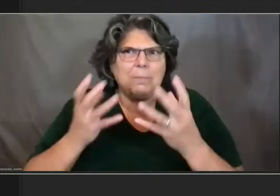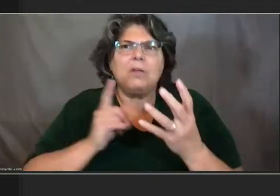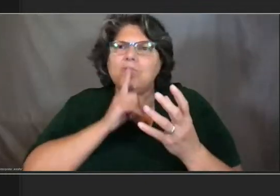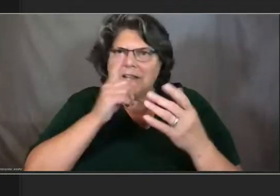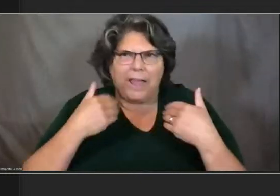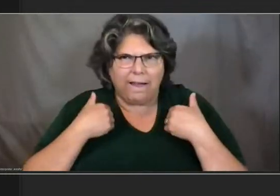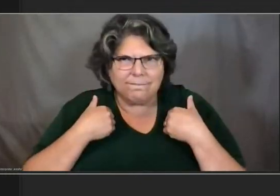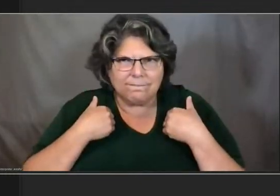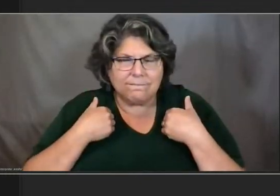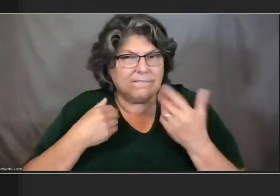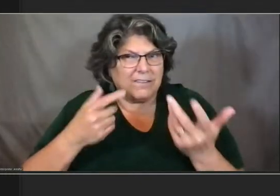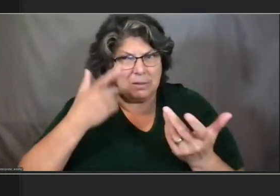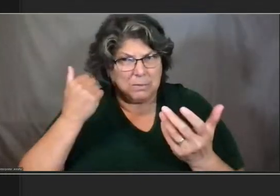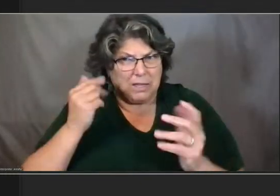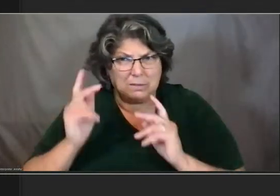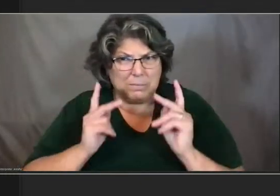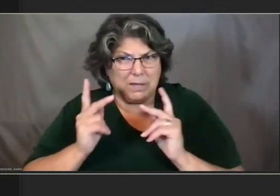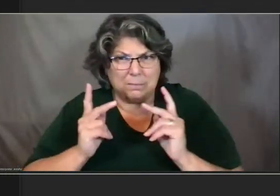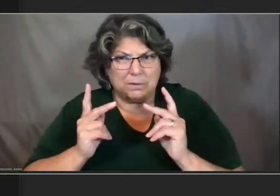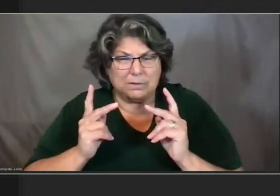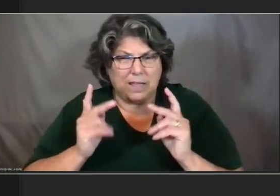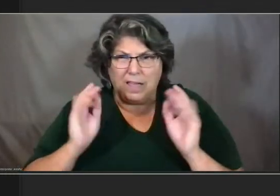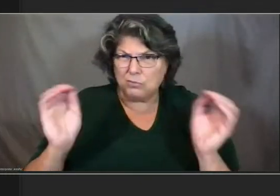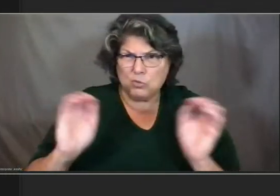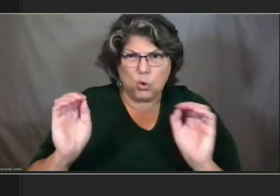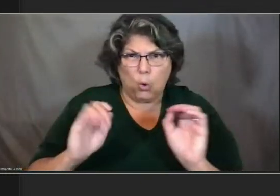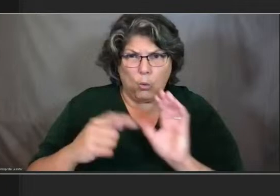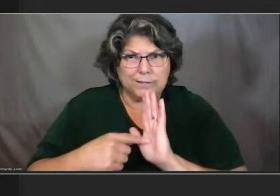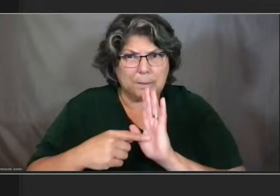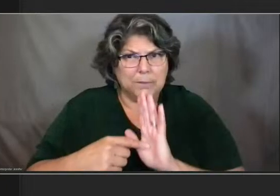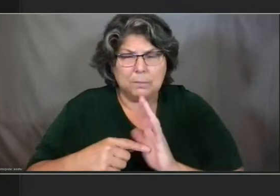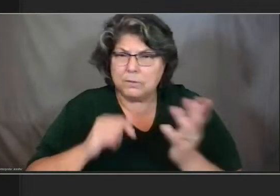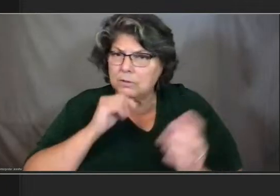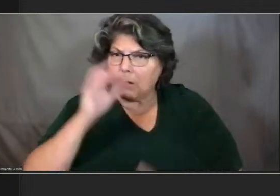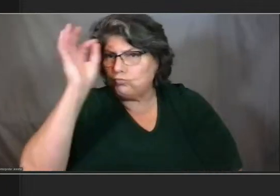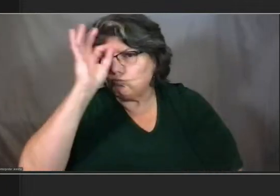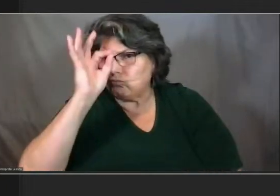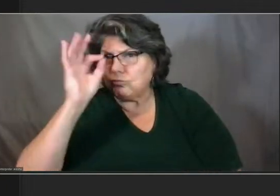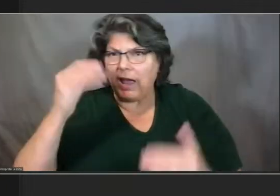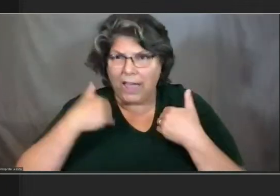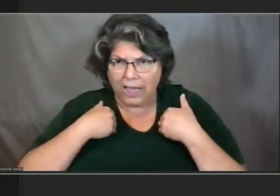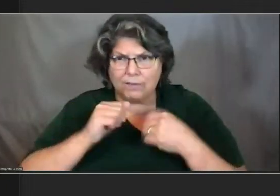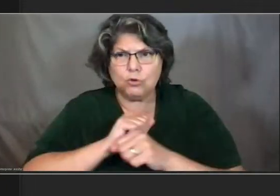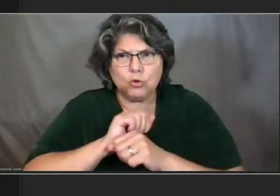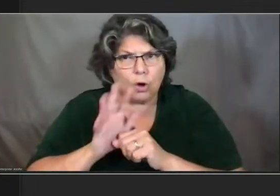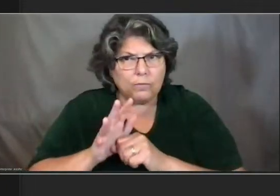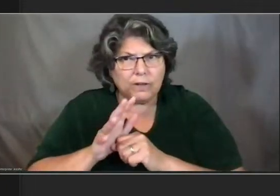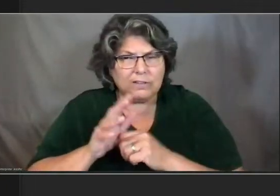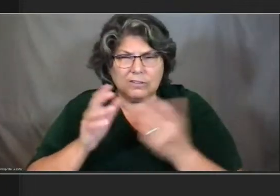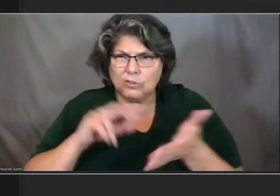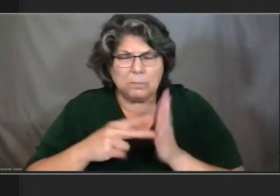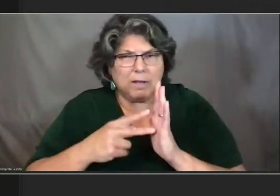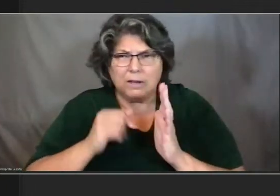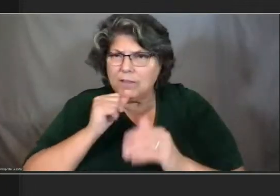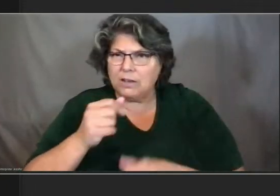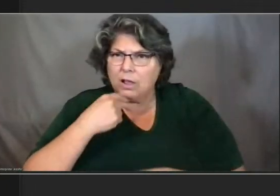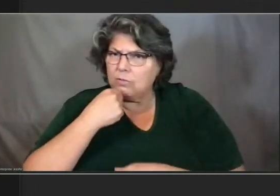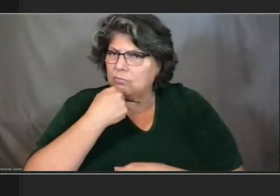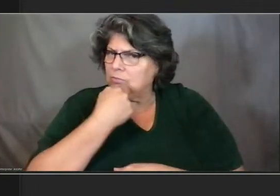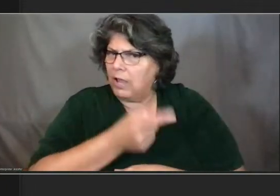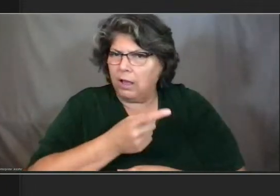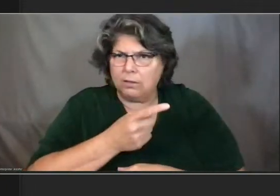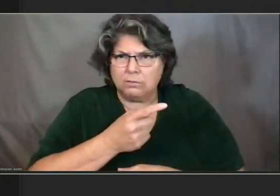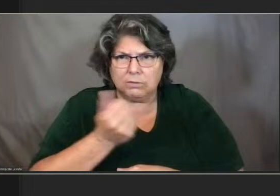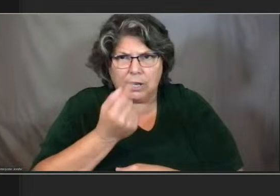because, people are asymptomatic and might not know they have it, and therefore they're not, reporting their illness, or